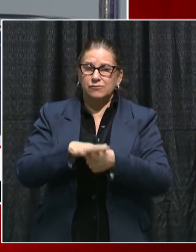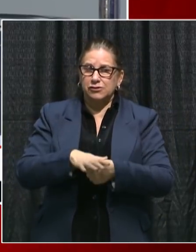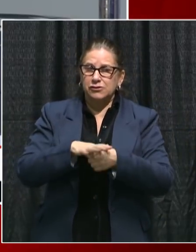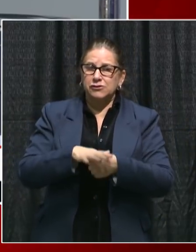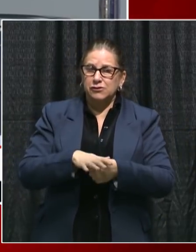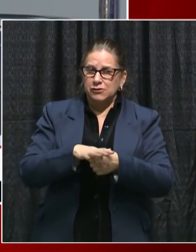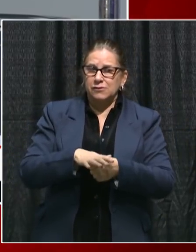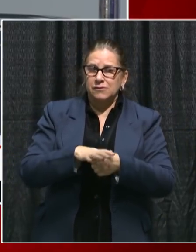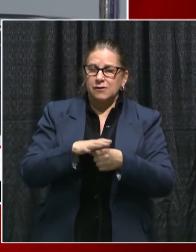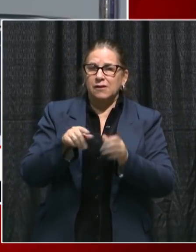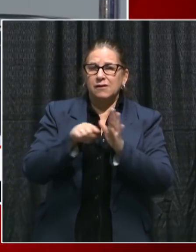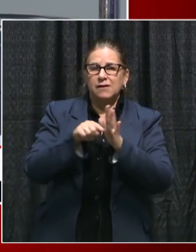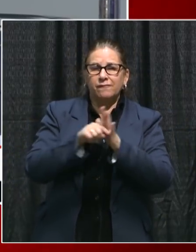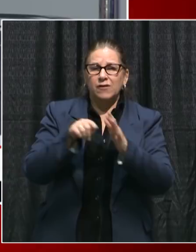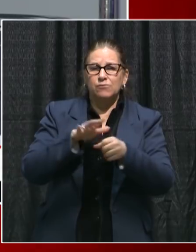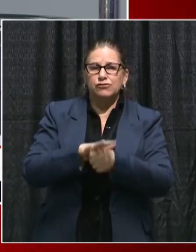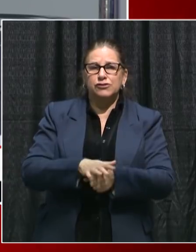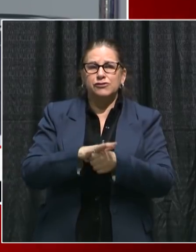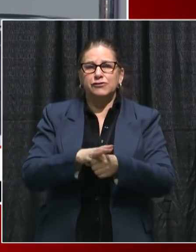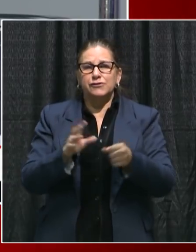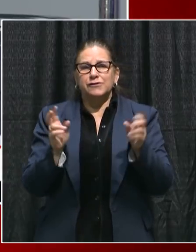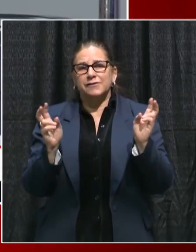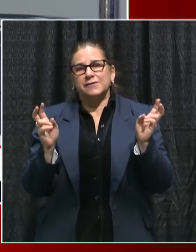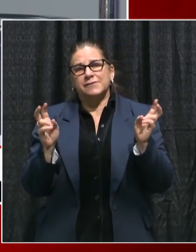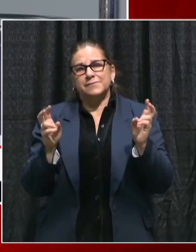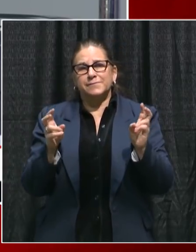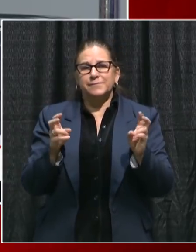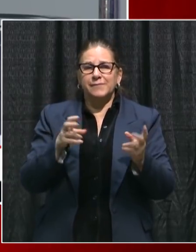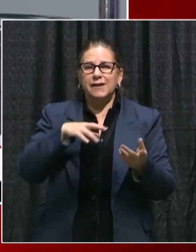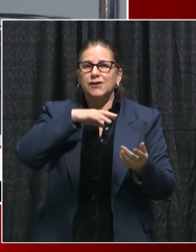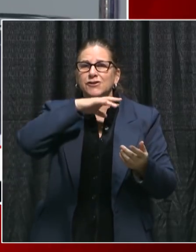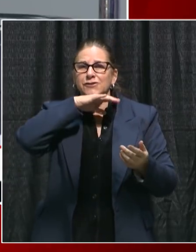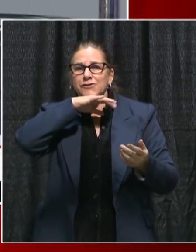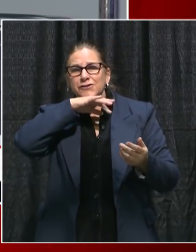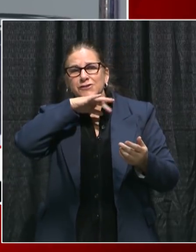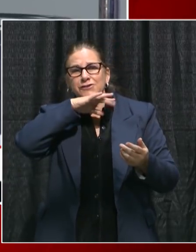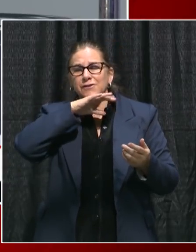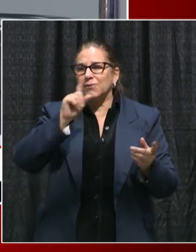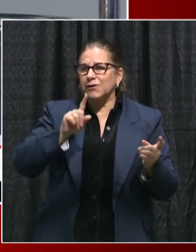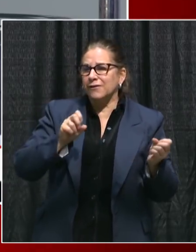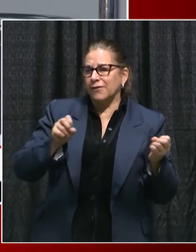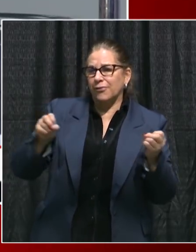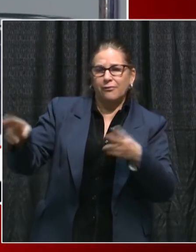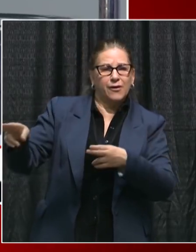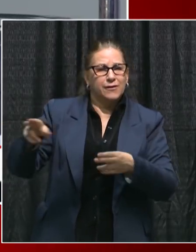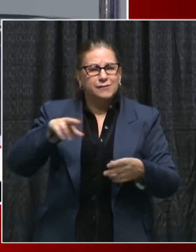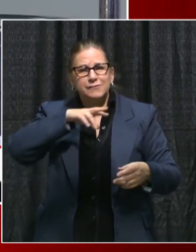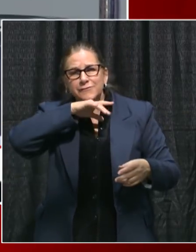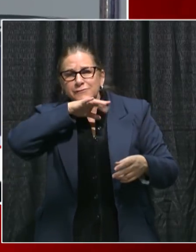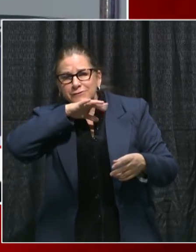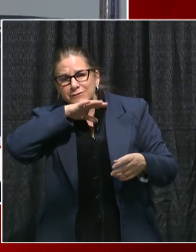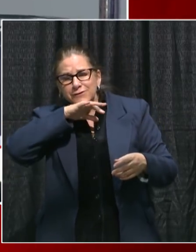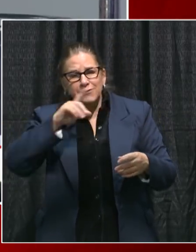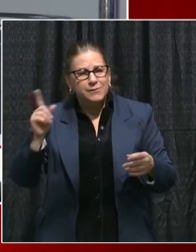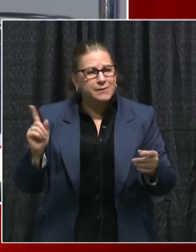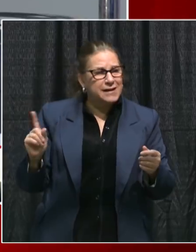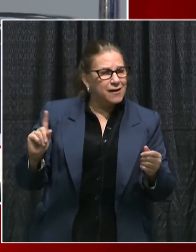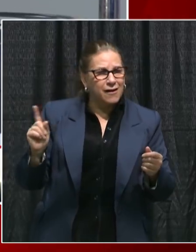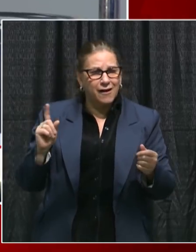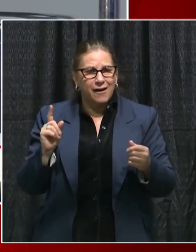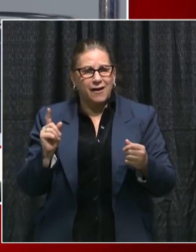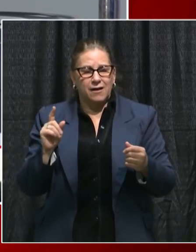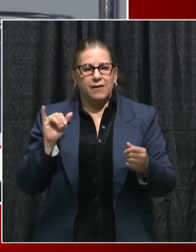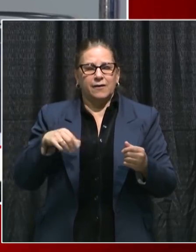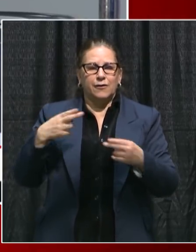We call it the dirty side. So where does the dirty linens go? Where does the other capability? So that's negative pressure to keep the dirty